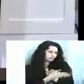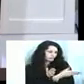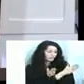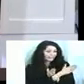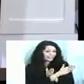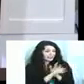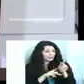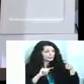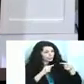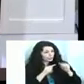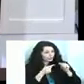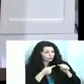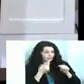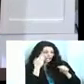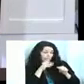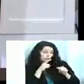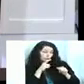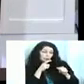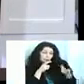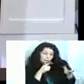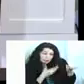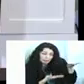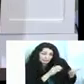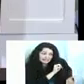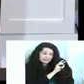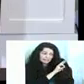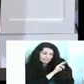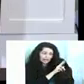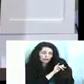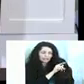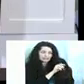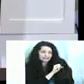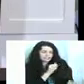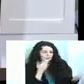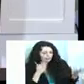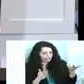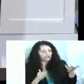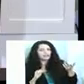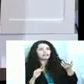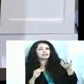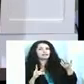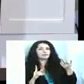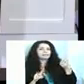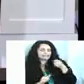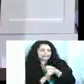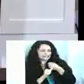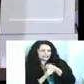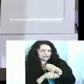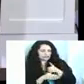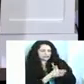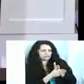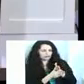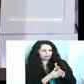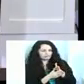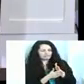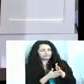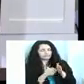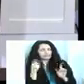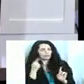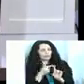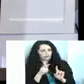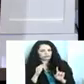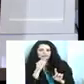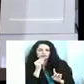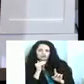say the Samaritans did it, but it was a way of raising up these people as something less than the Jews. And